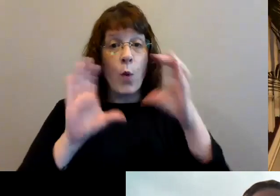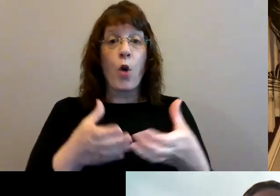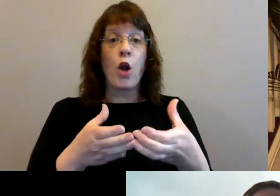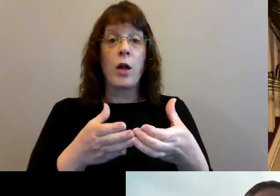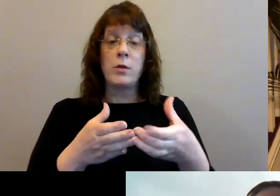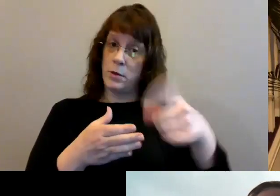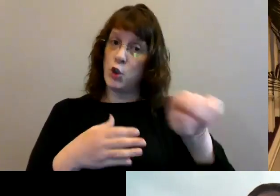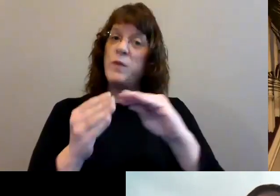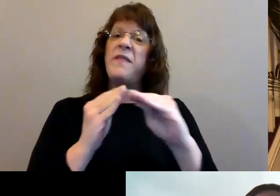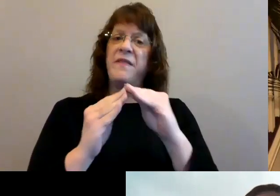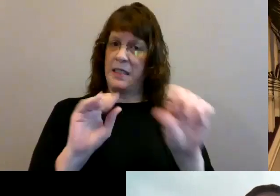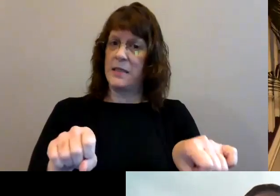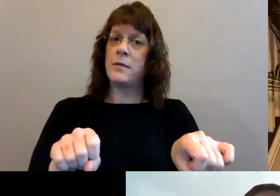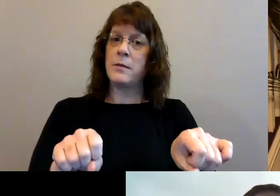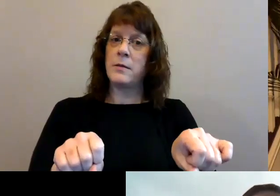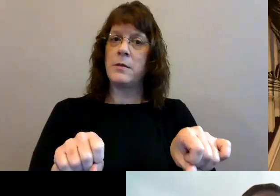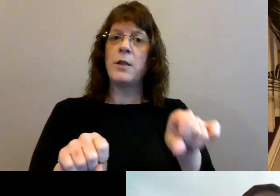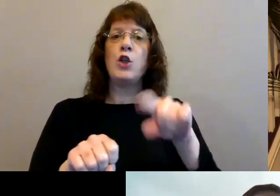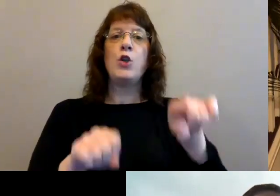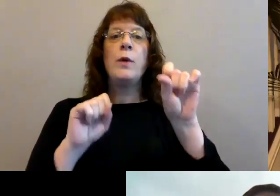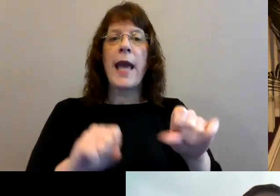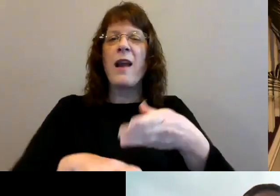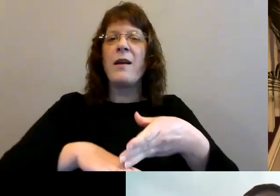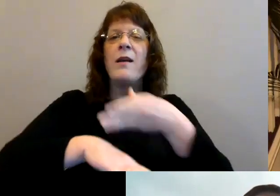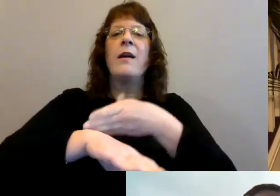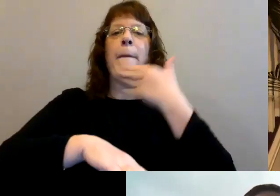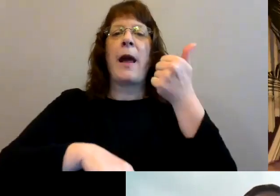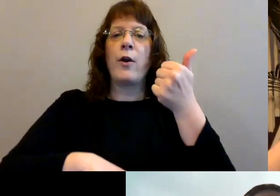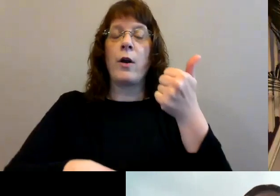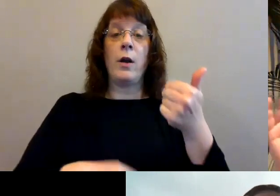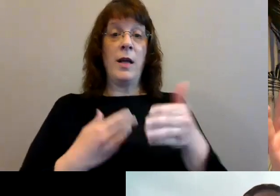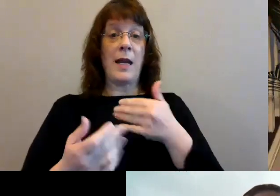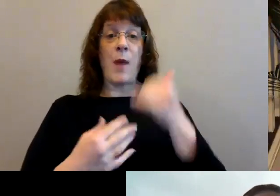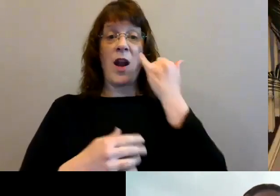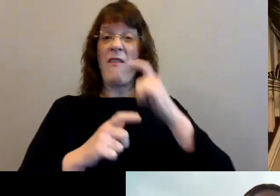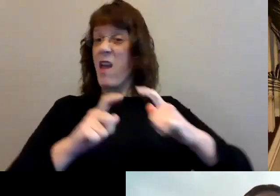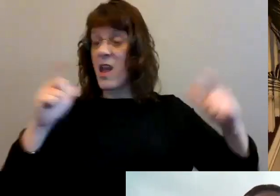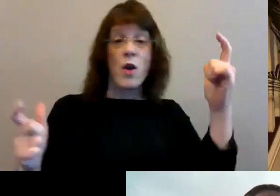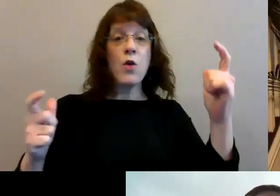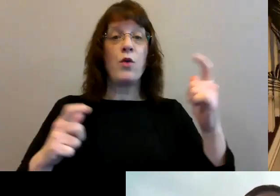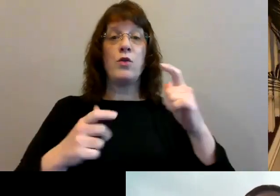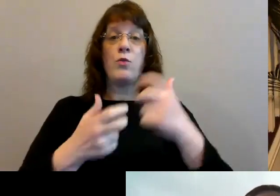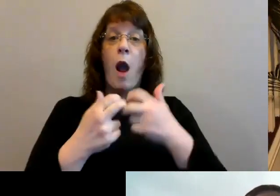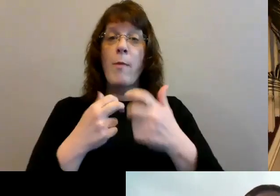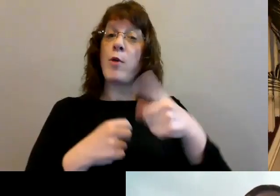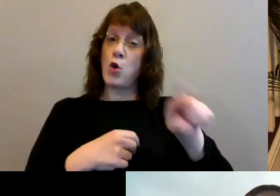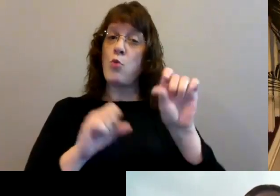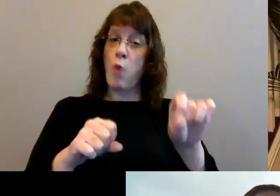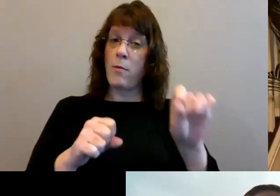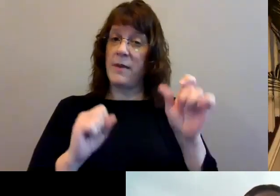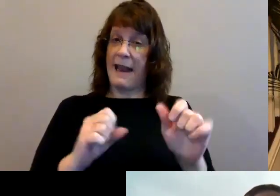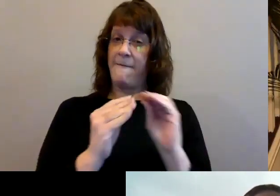fix it, or you can at least make it better. Like even if the problem is huge, like you are probably equipped to